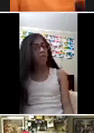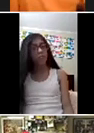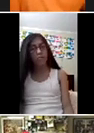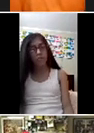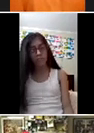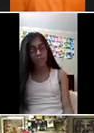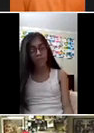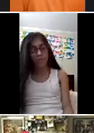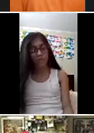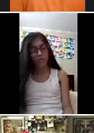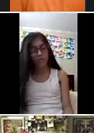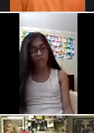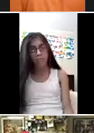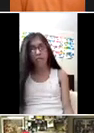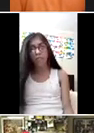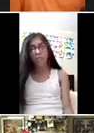Look at verse